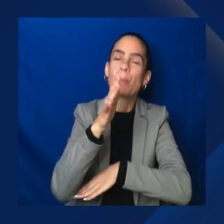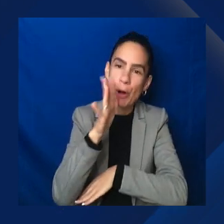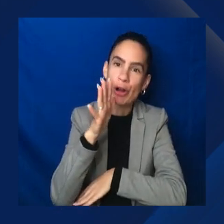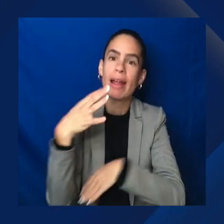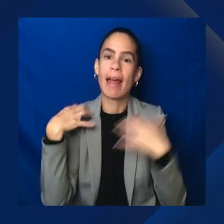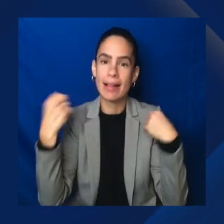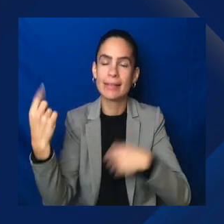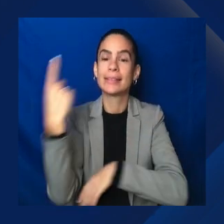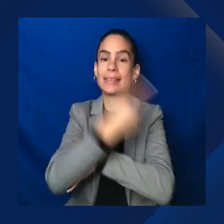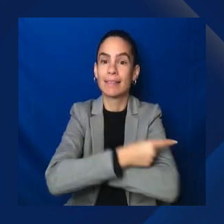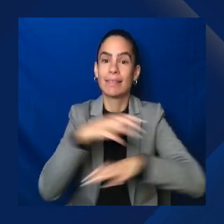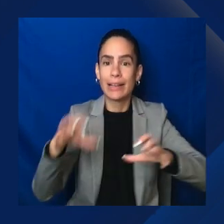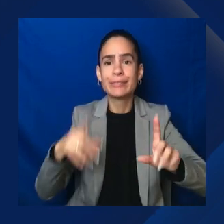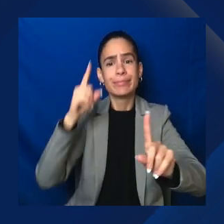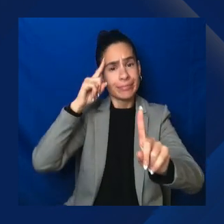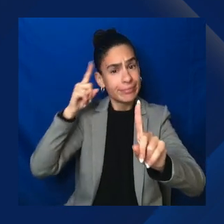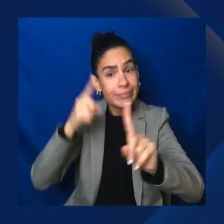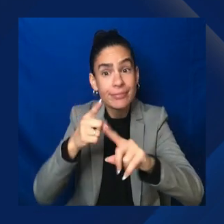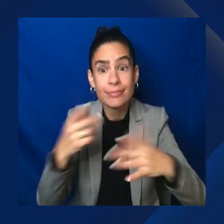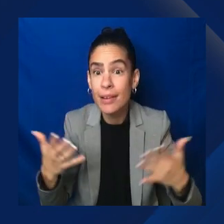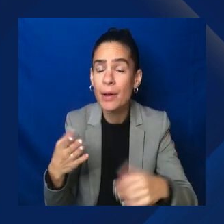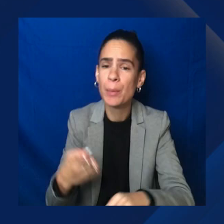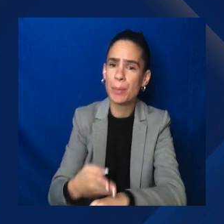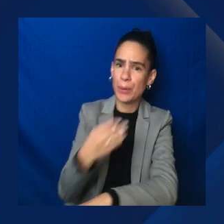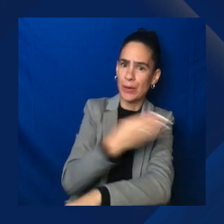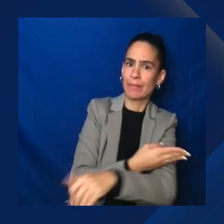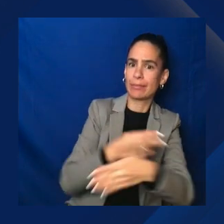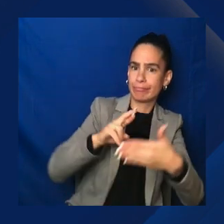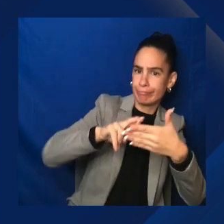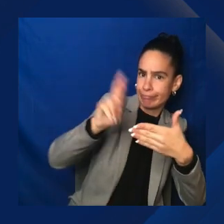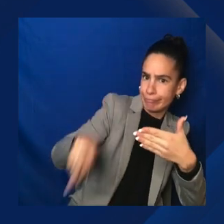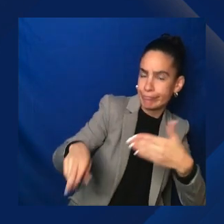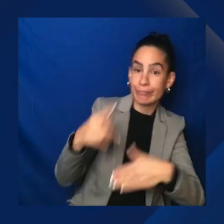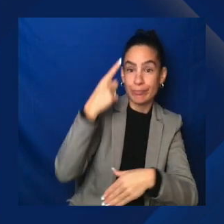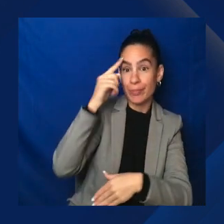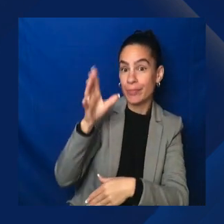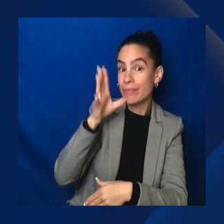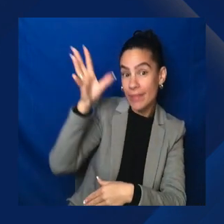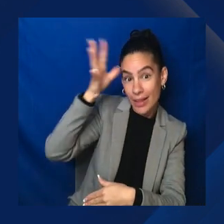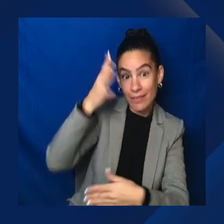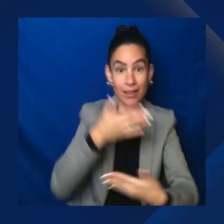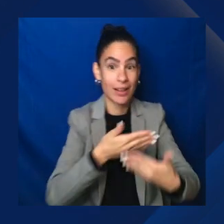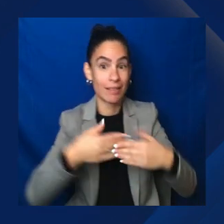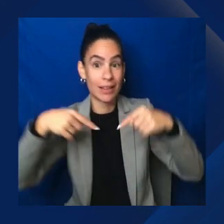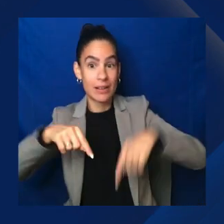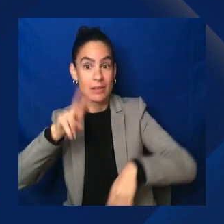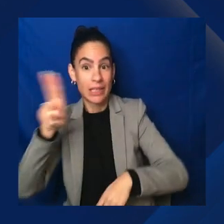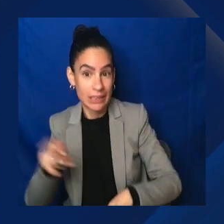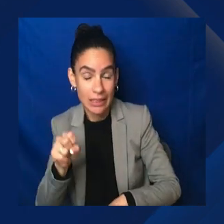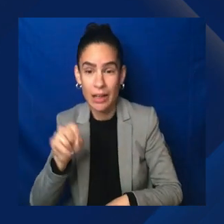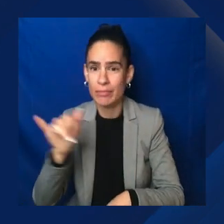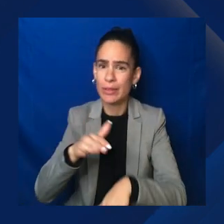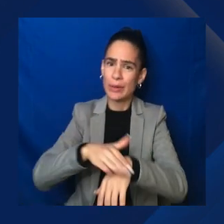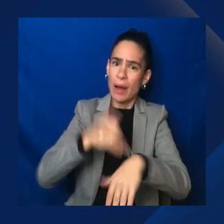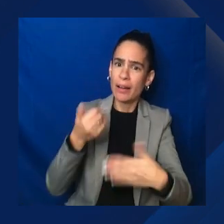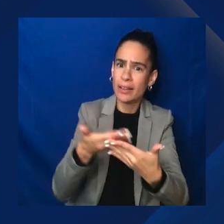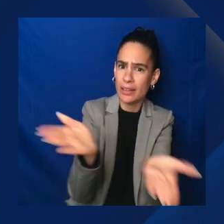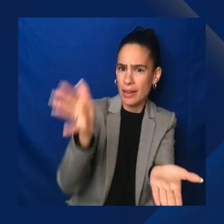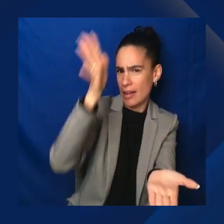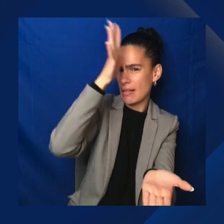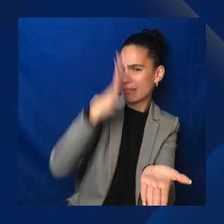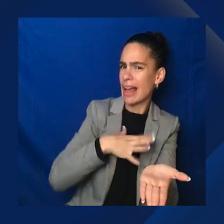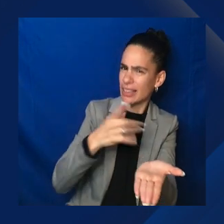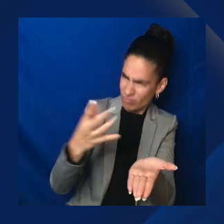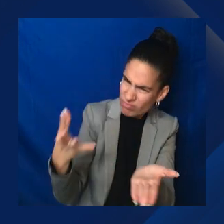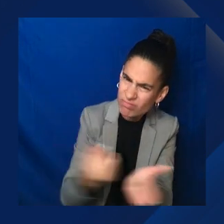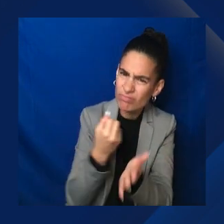for parents and infants in the United States. It also calls upon men To jumpstart this critical discussion, I look forward to the